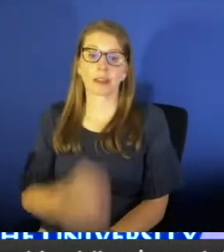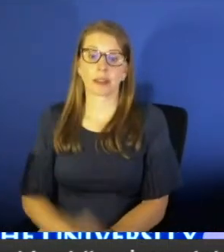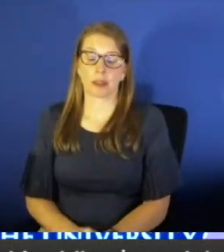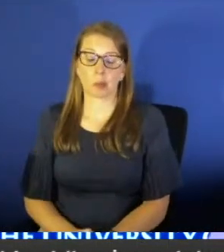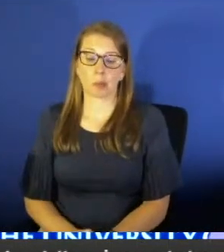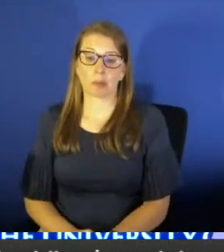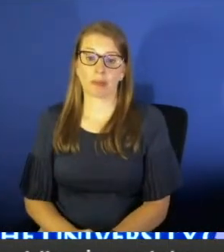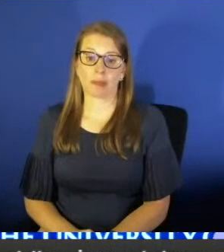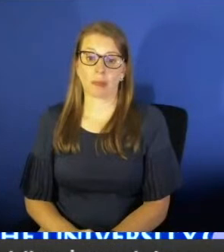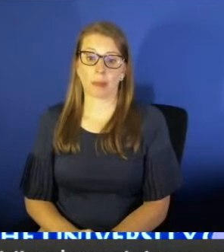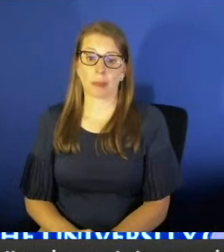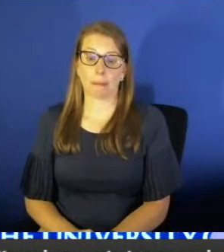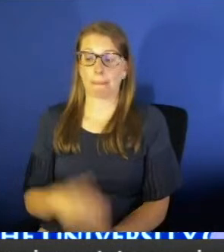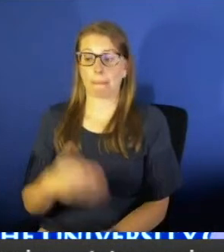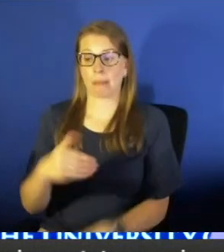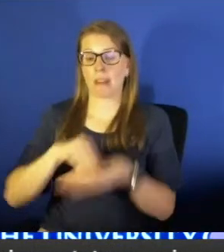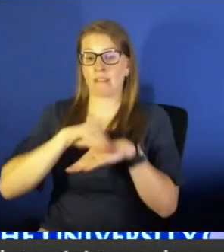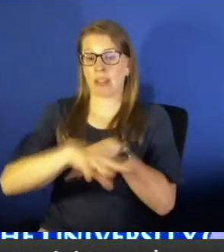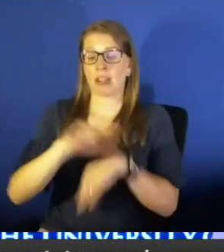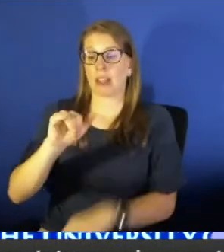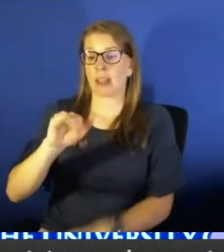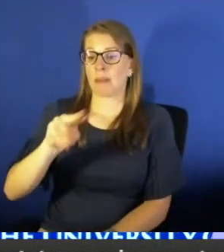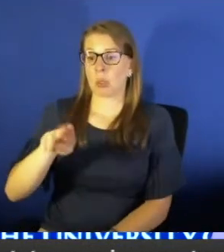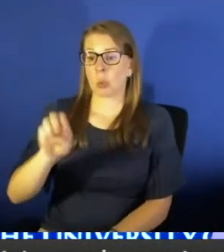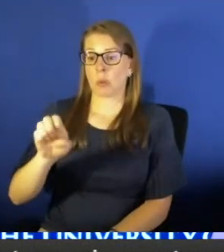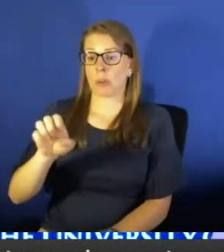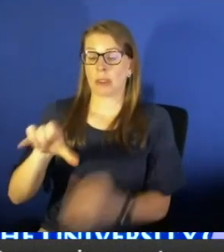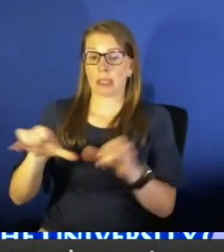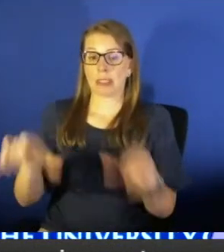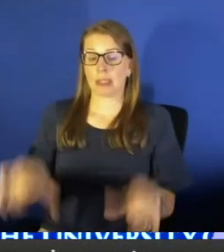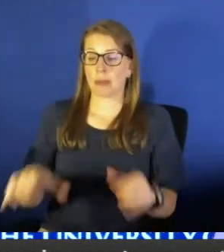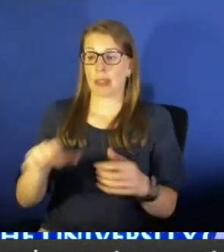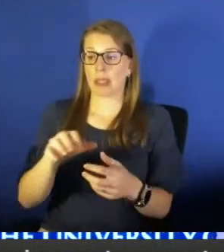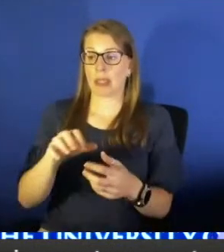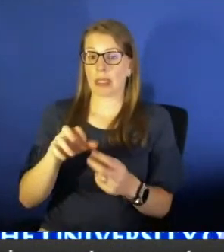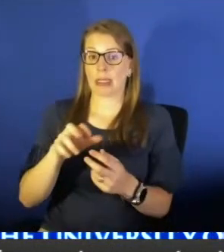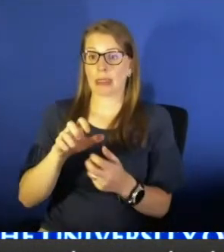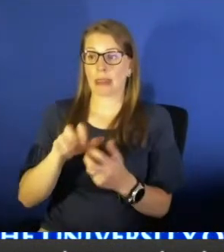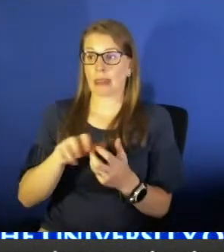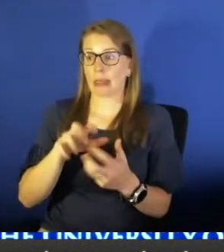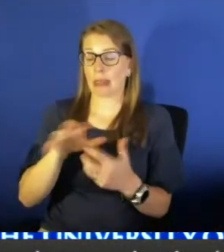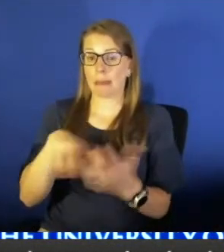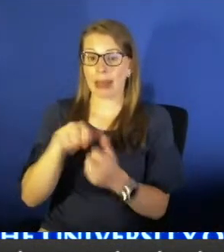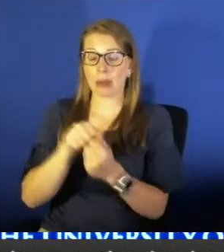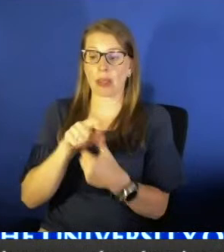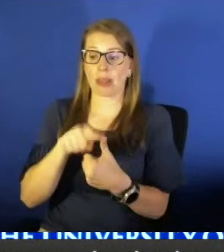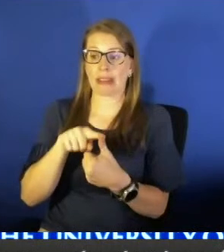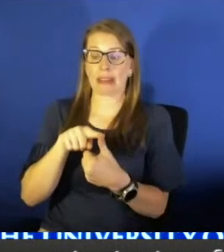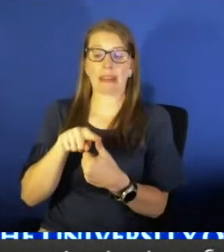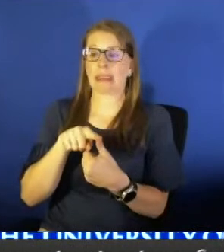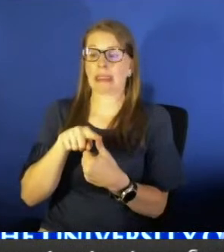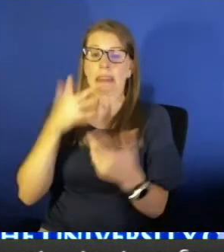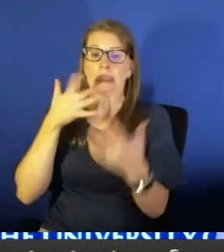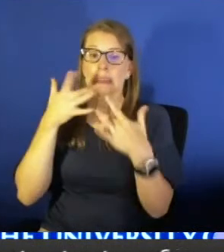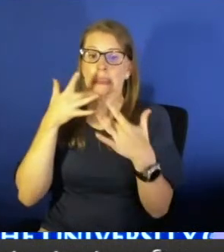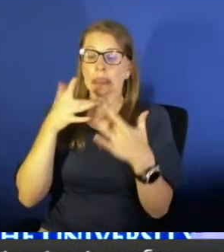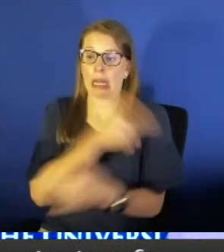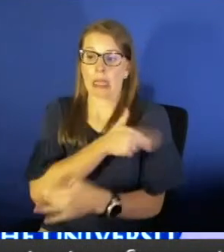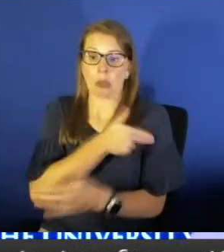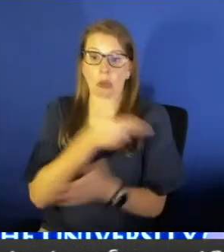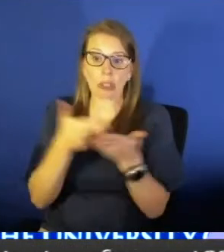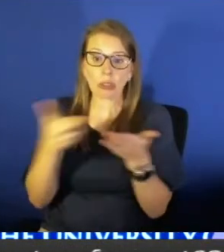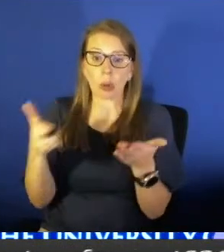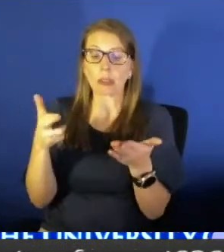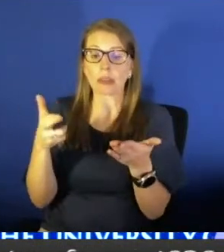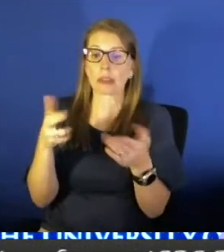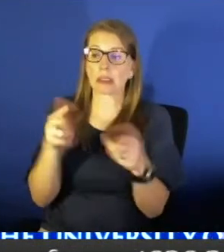significant effect on your immune system. So that combined with everything else, lack of adequate hospital resources and capacity, is just one